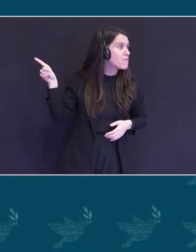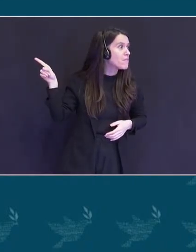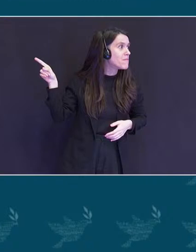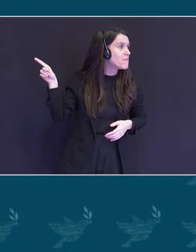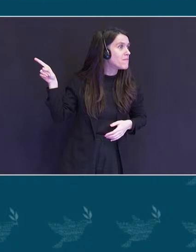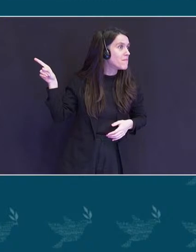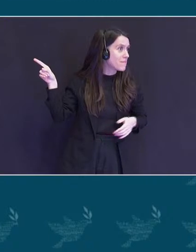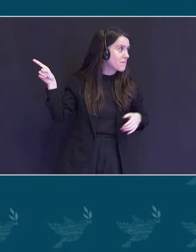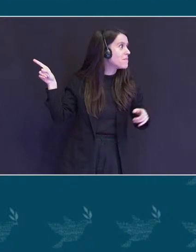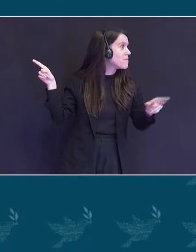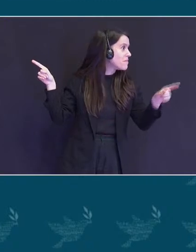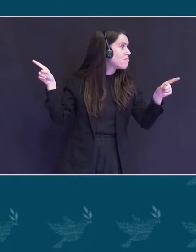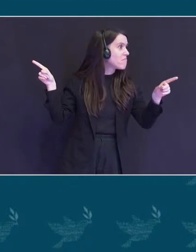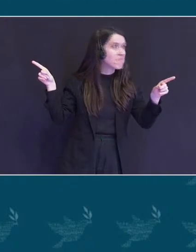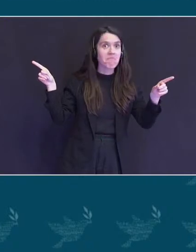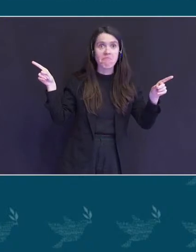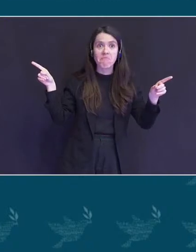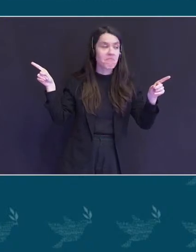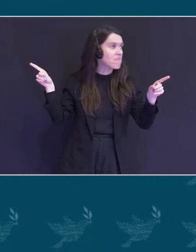Yeah?